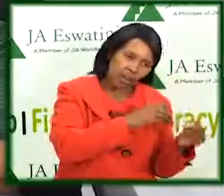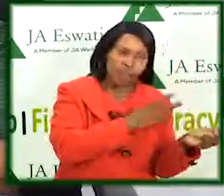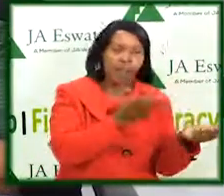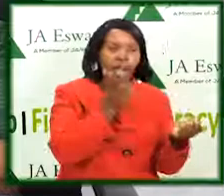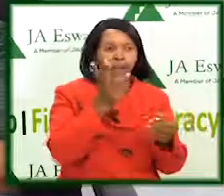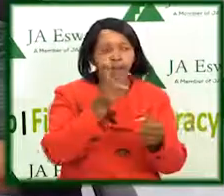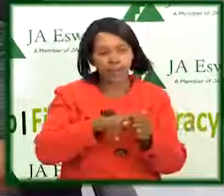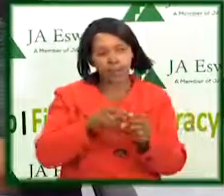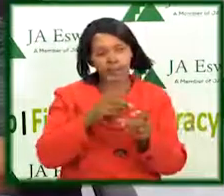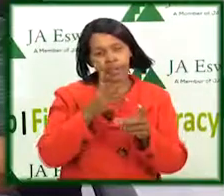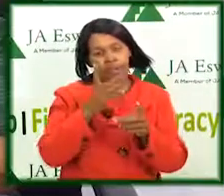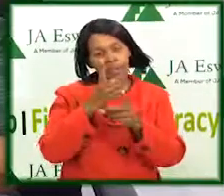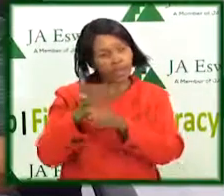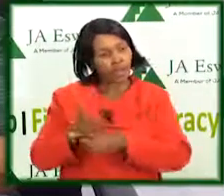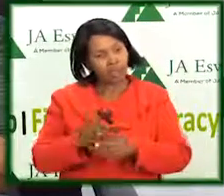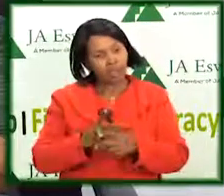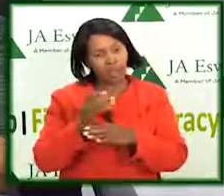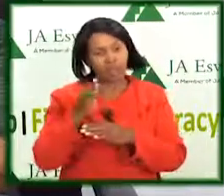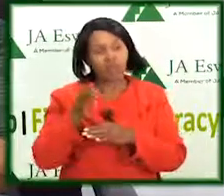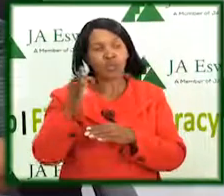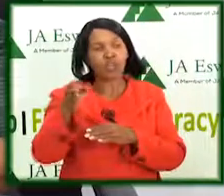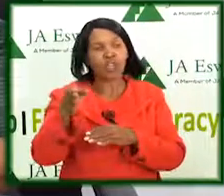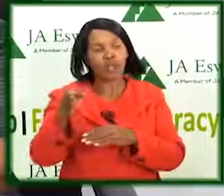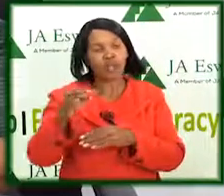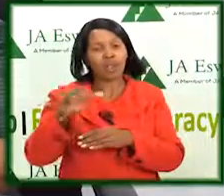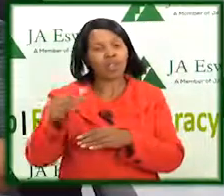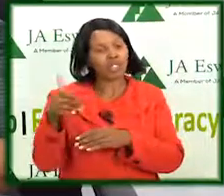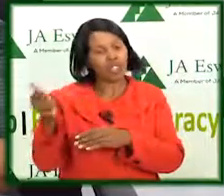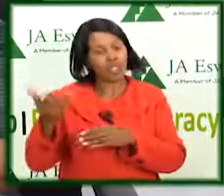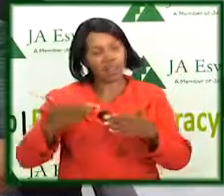Company program. That is where you will discuss your life skills and self-reflection.